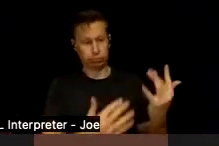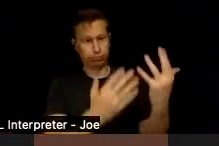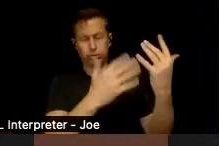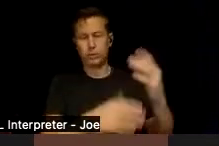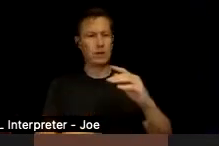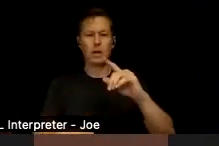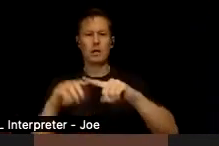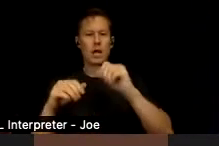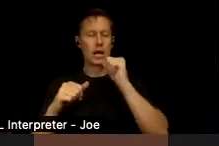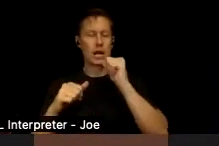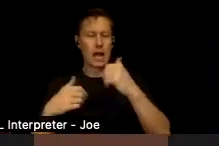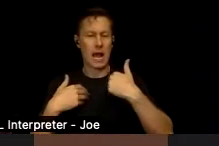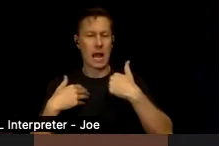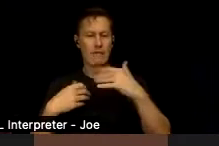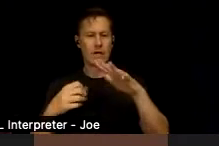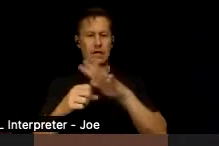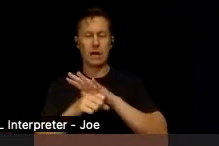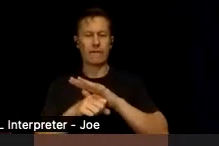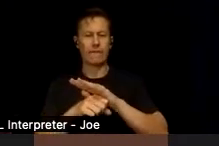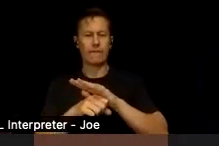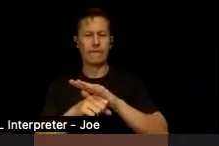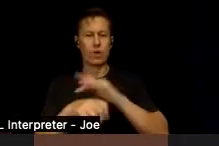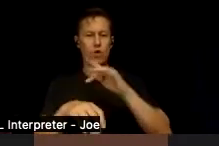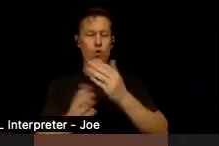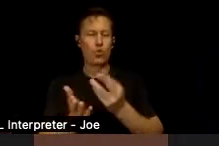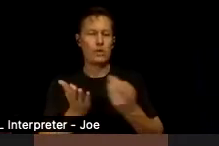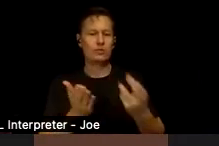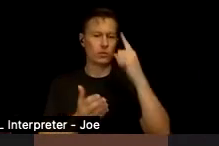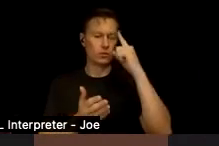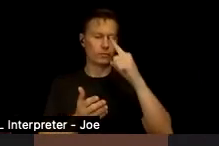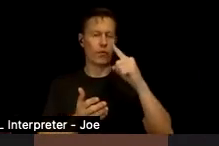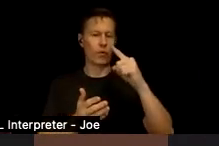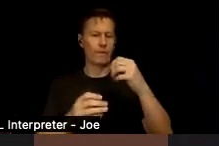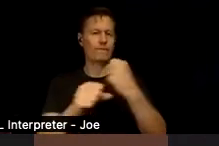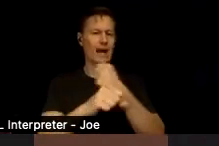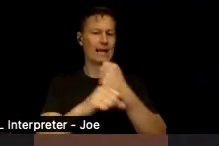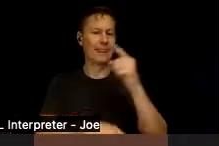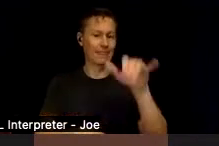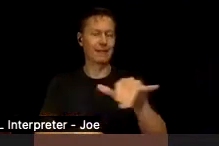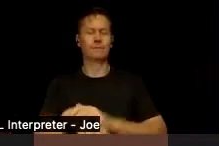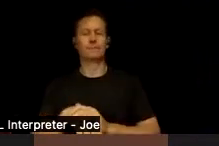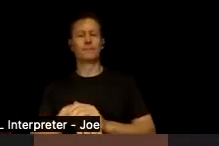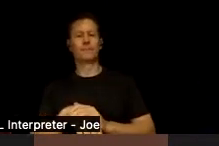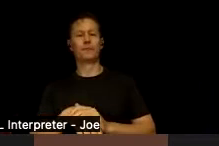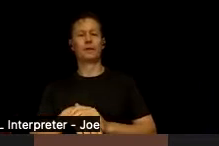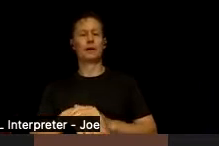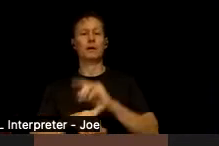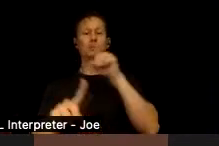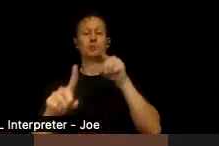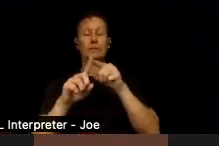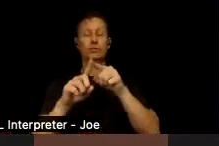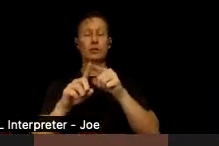fire apparatus to provide that. And as I spoke a little bit about it already, there were specialized personnel,